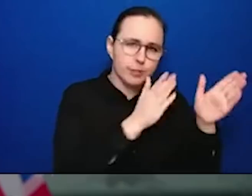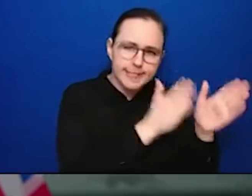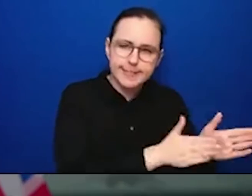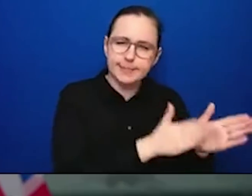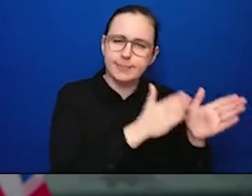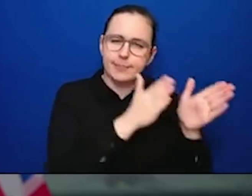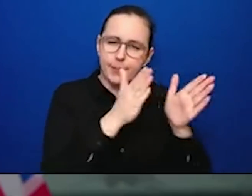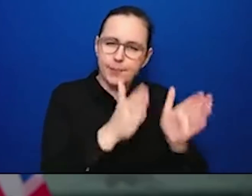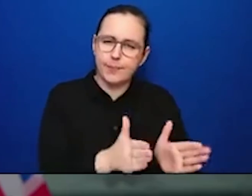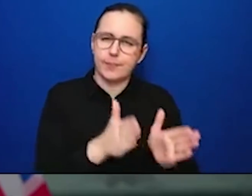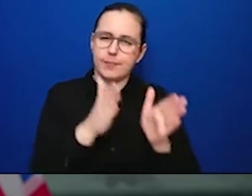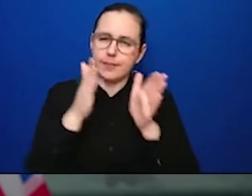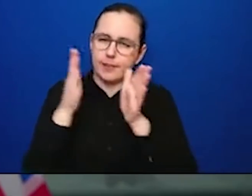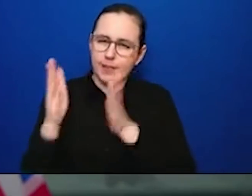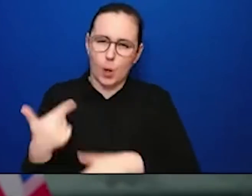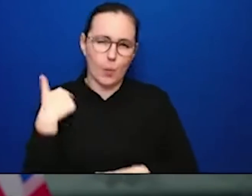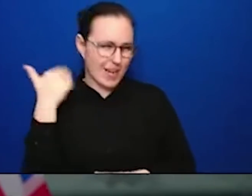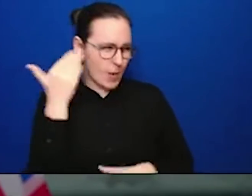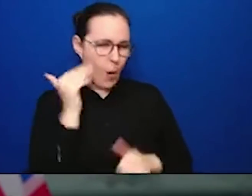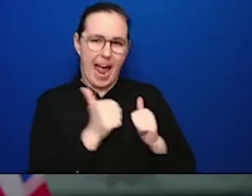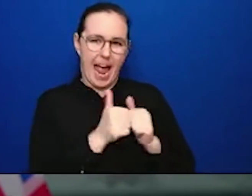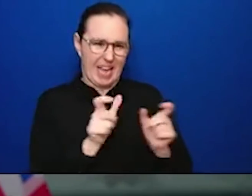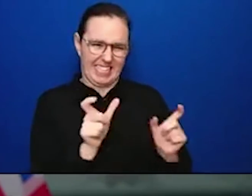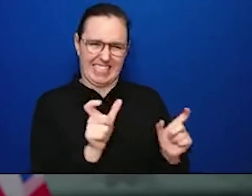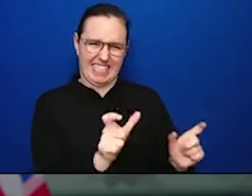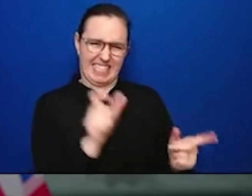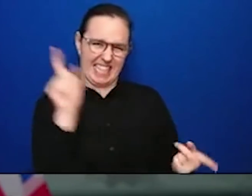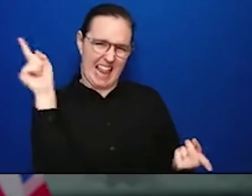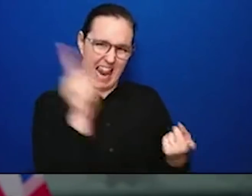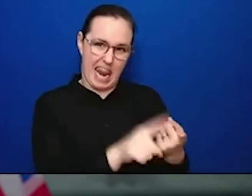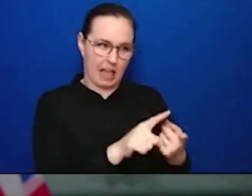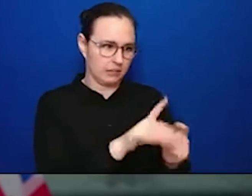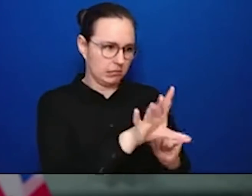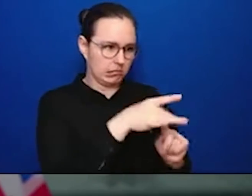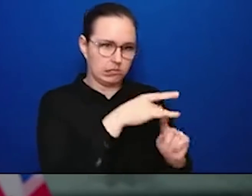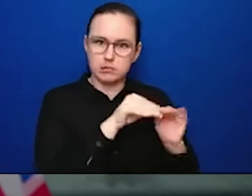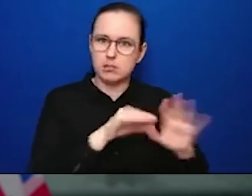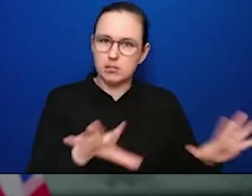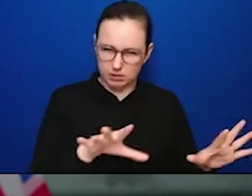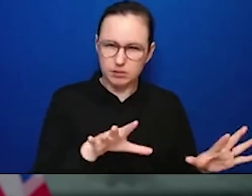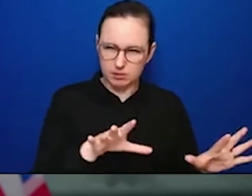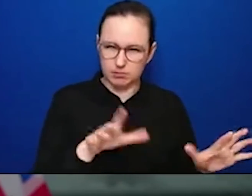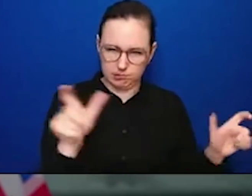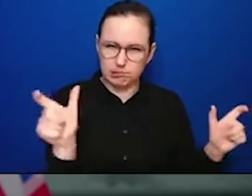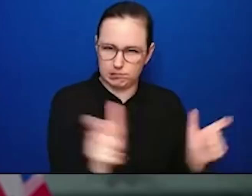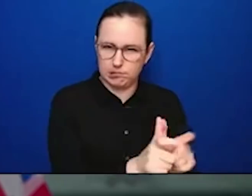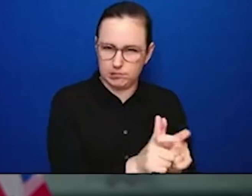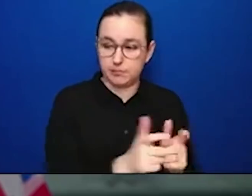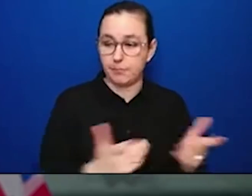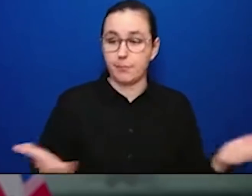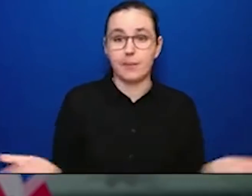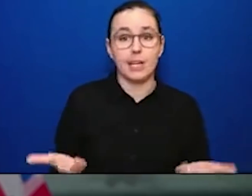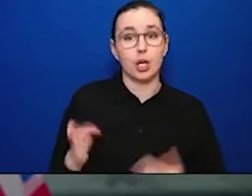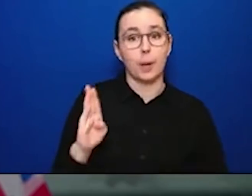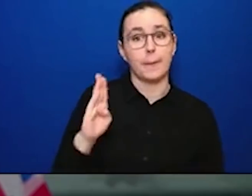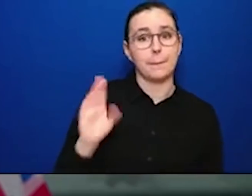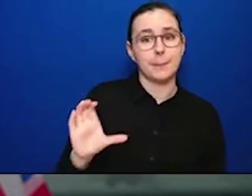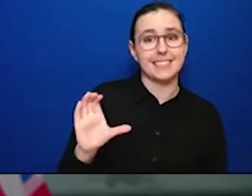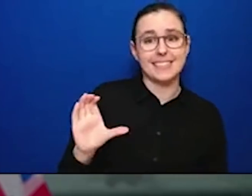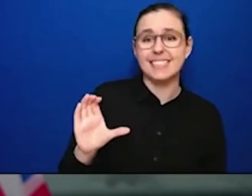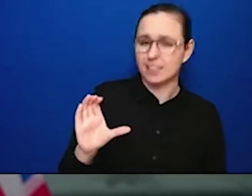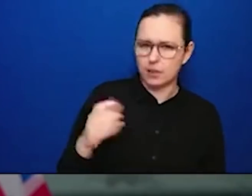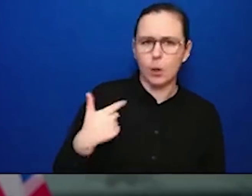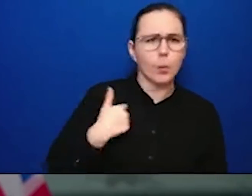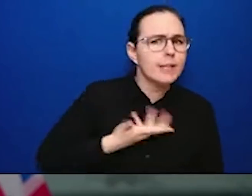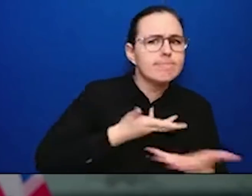transmission in many workplaces. And we spend a lot of time in BC with our COVID safety plans with different sectors so that we could keep